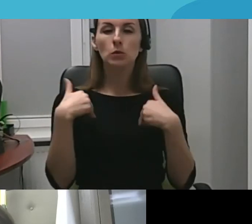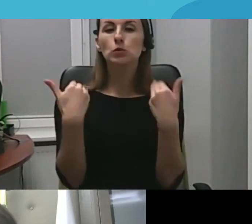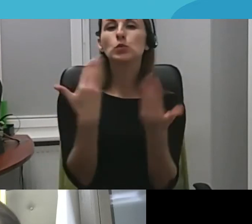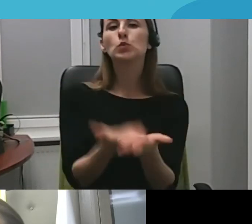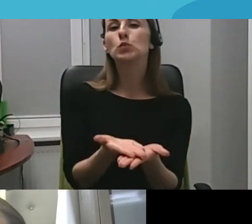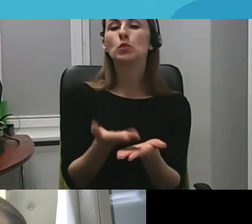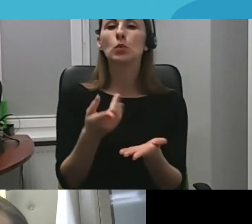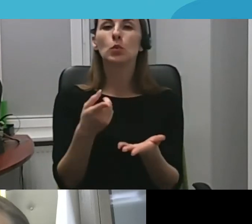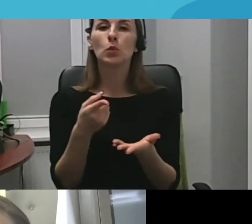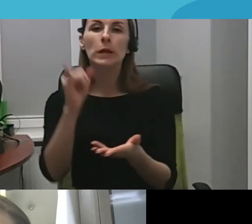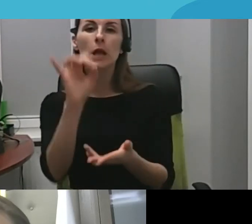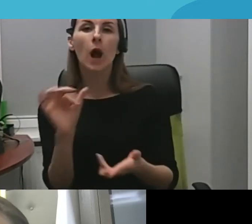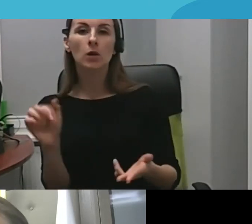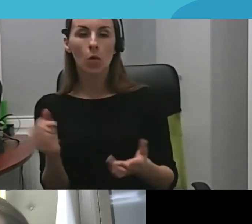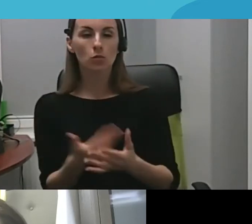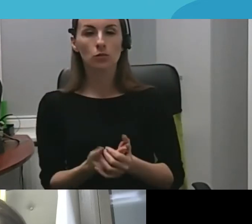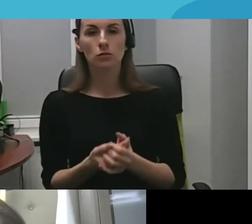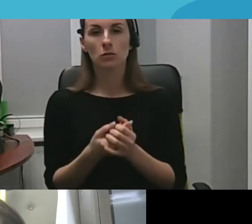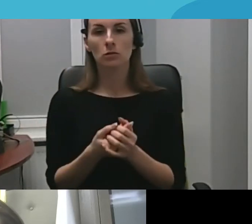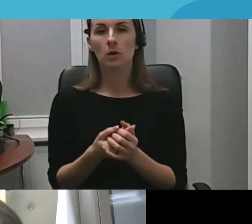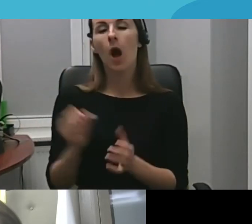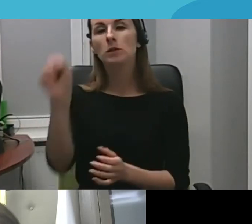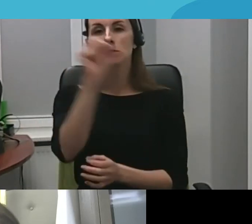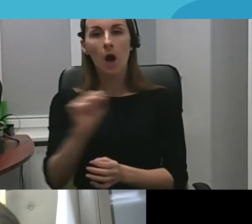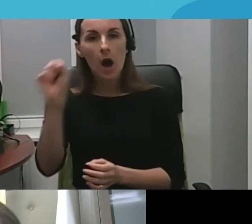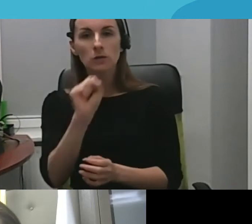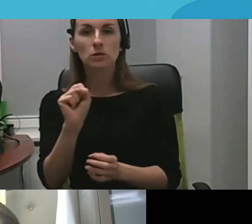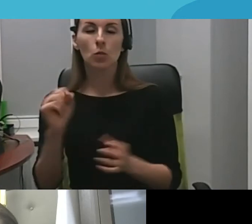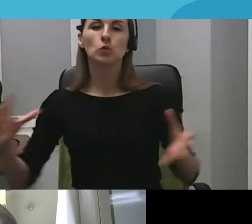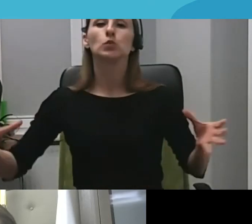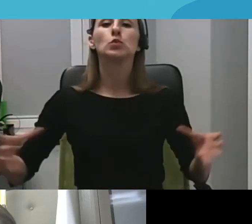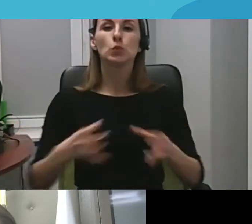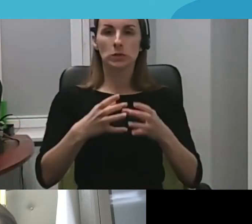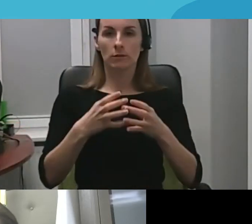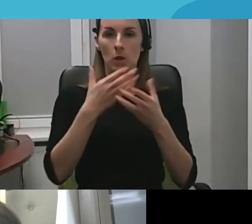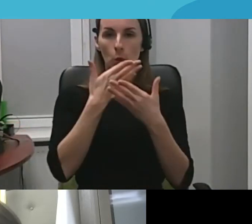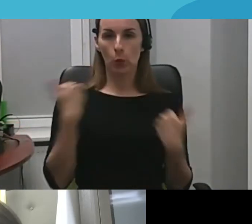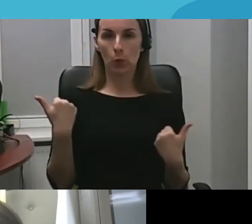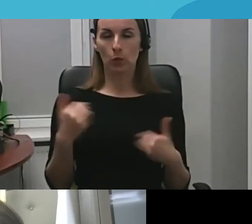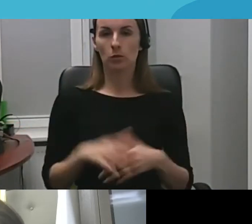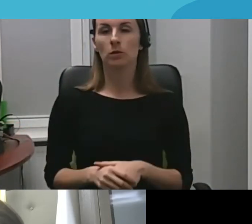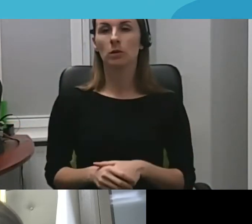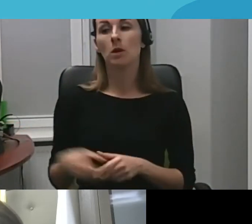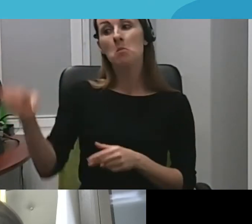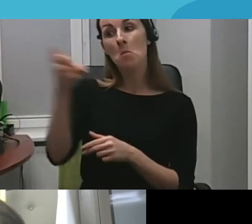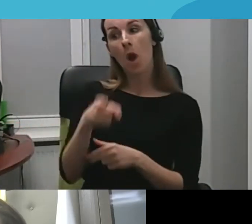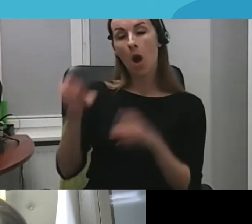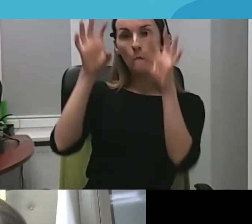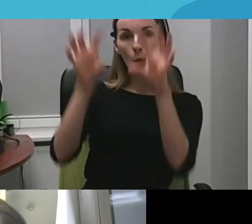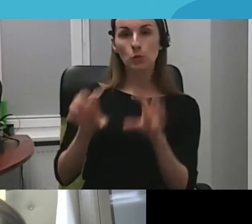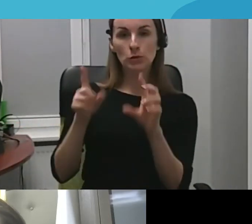association. And the Constitutional Court of Belarus proclaimed that the Coordination Council is